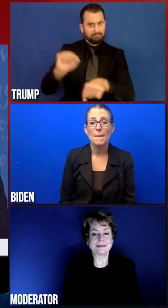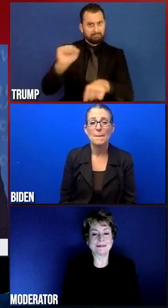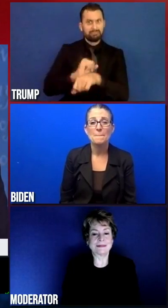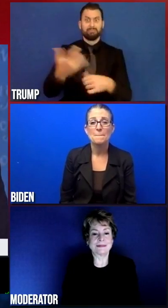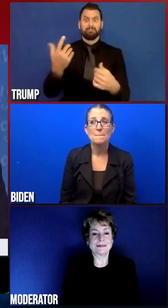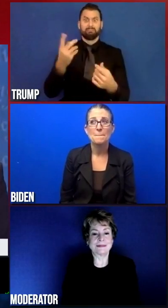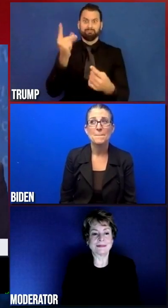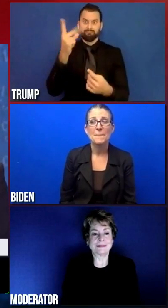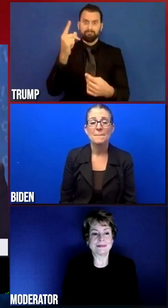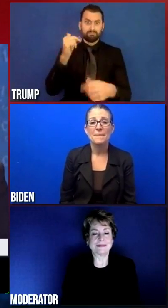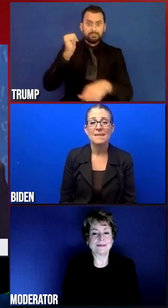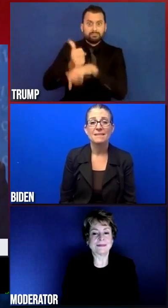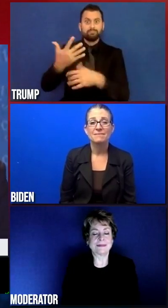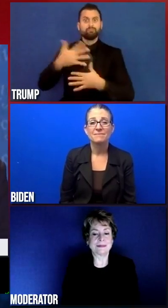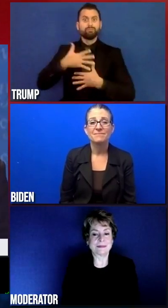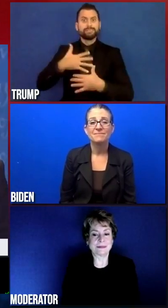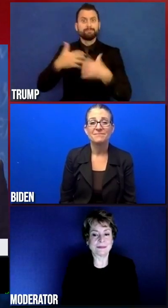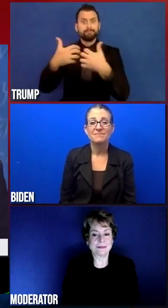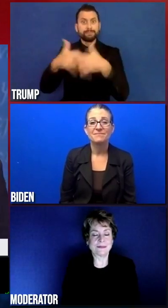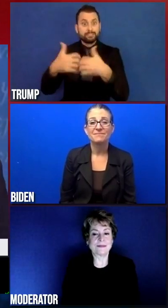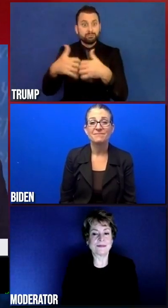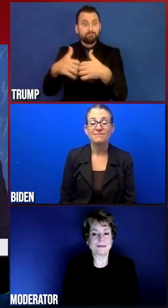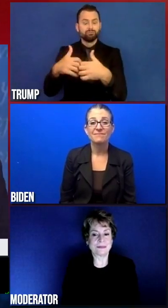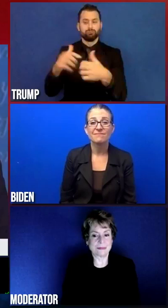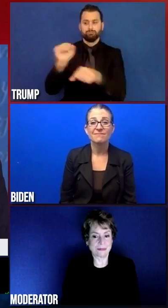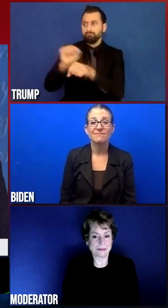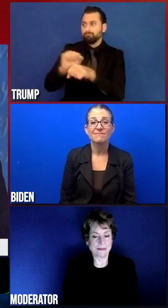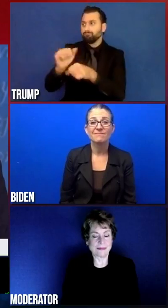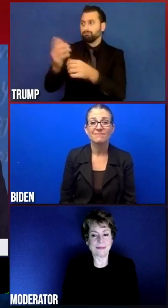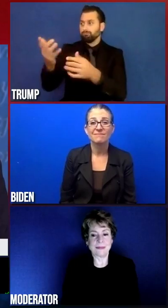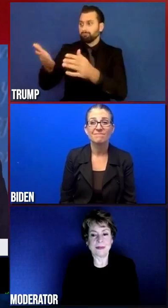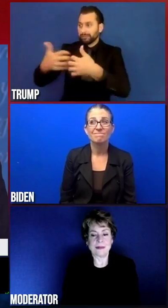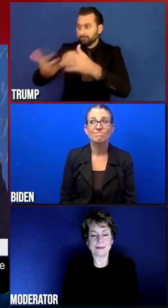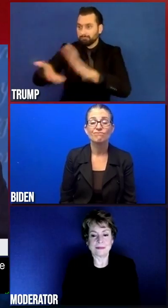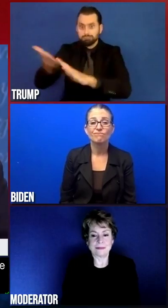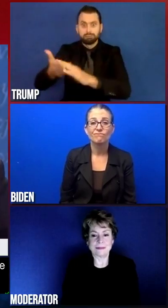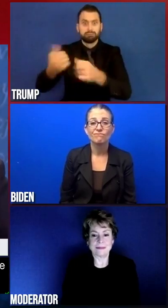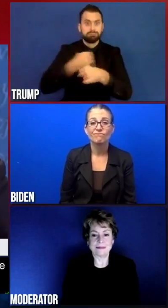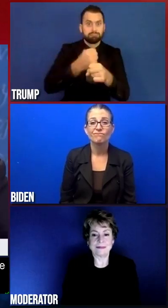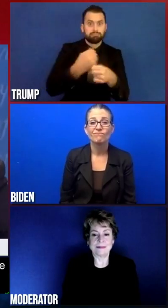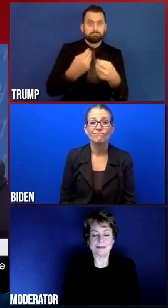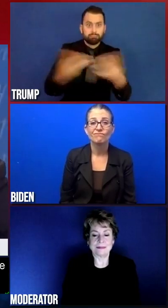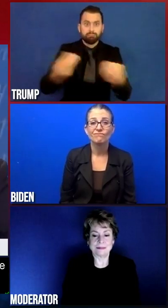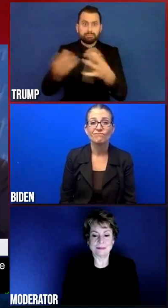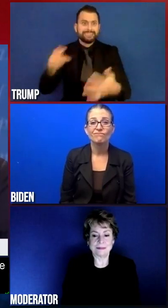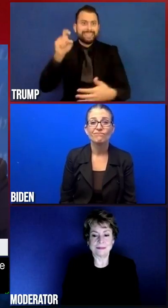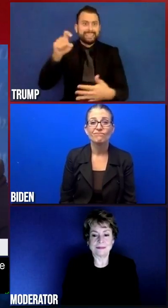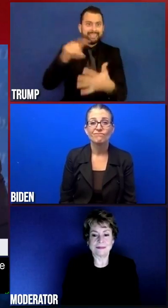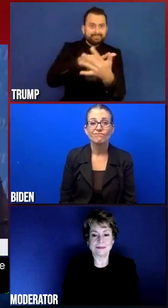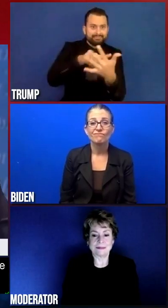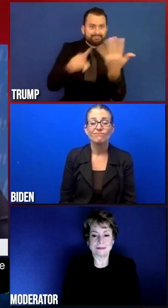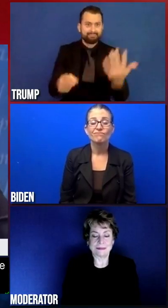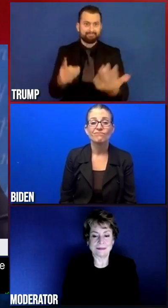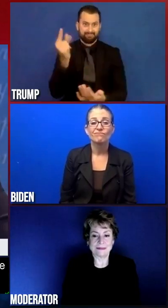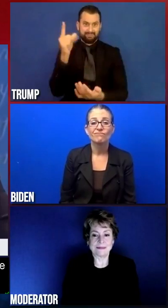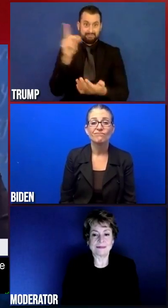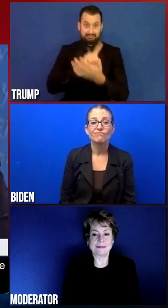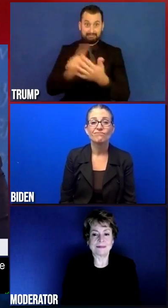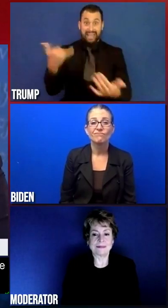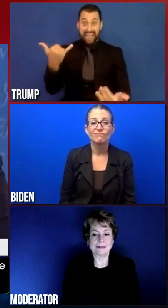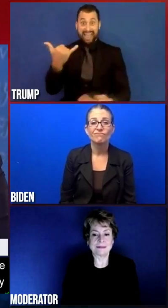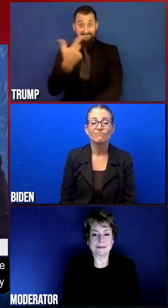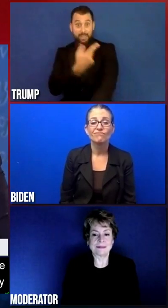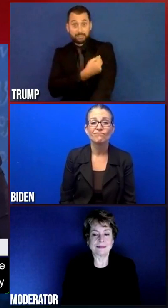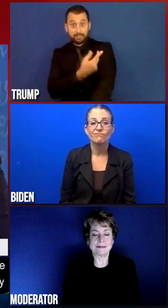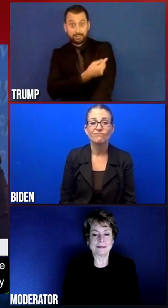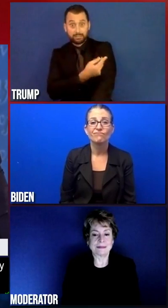away from a vaccine. We're doing therapeutics already. Fewer people are dying when they get sick. Far fewer people are dying. We've